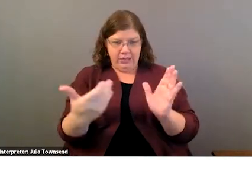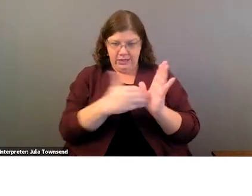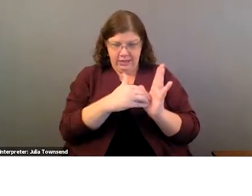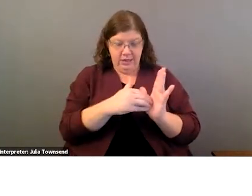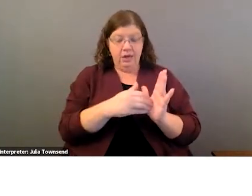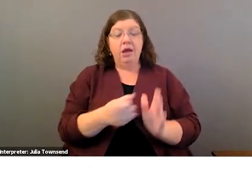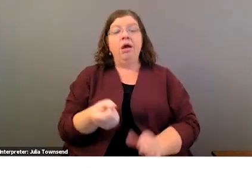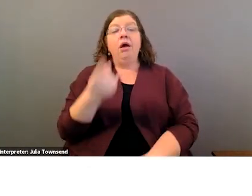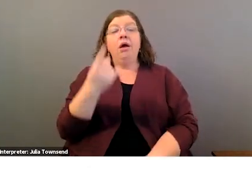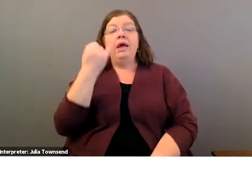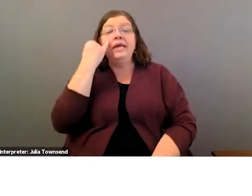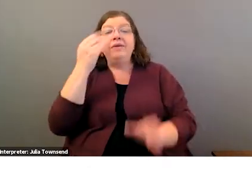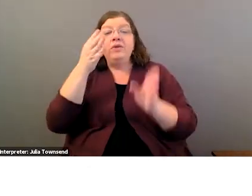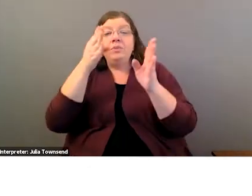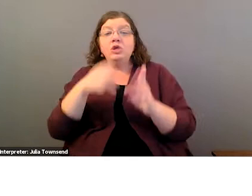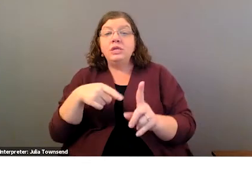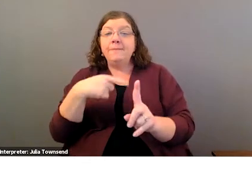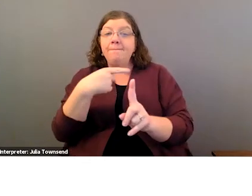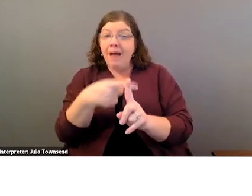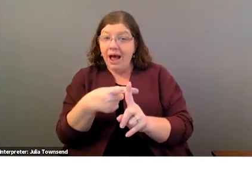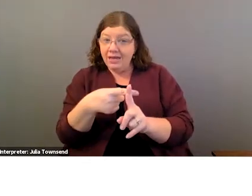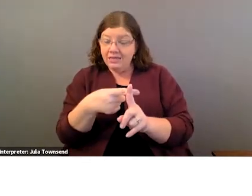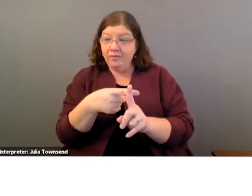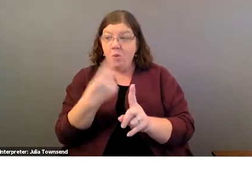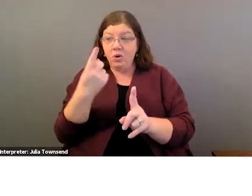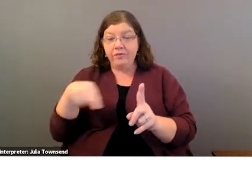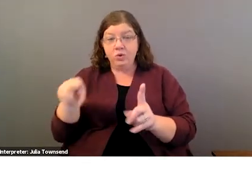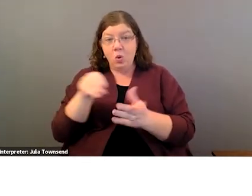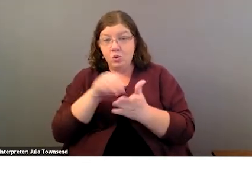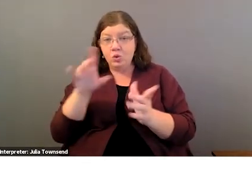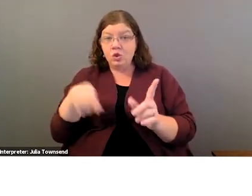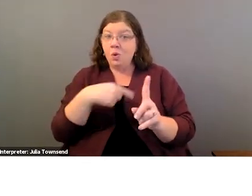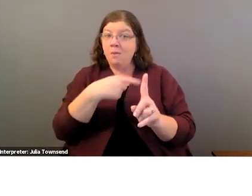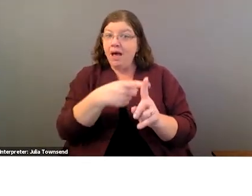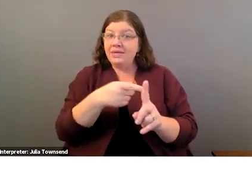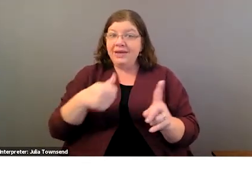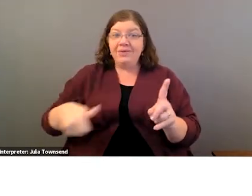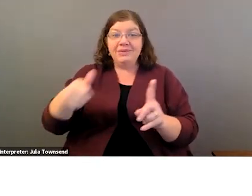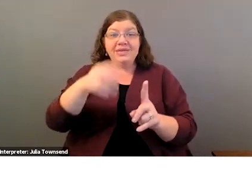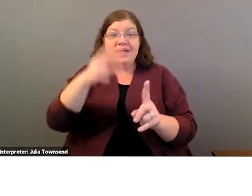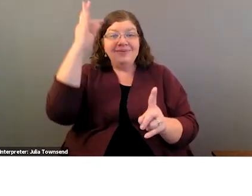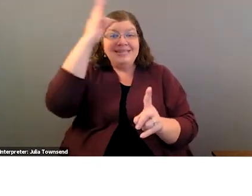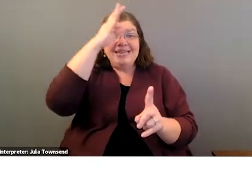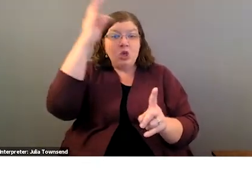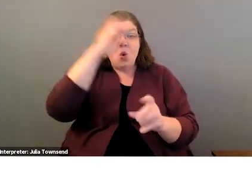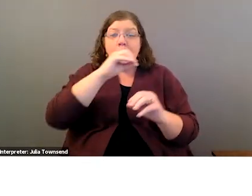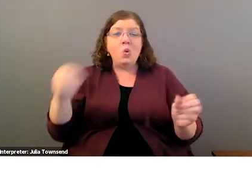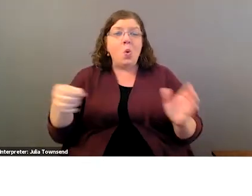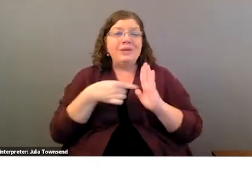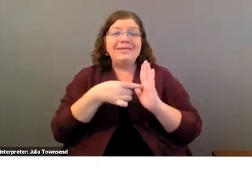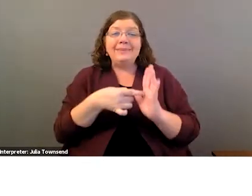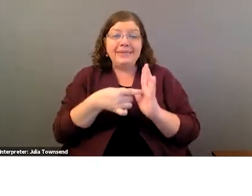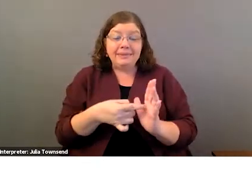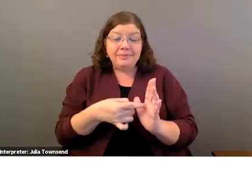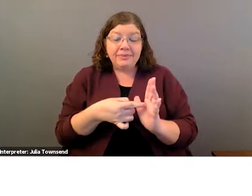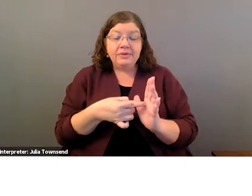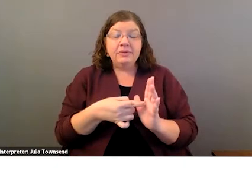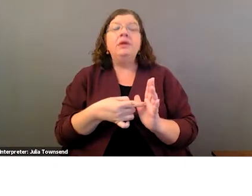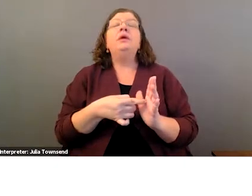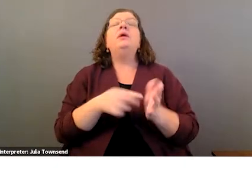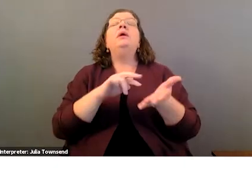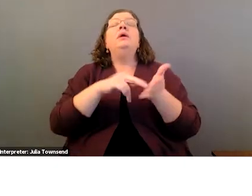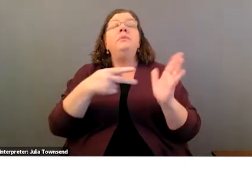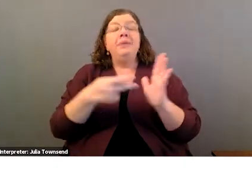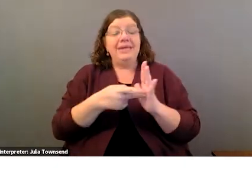was positive, if these students were positive and they didn't know it because they were asymptomatic, then if they're testing